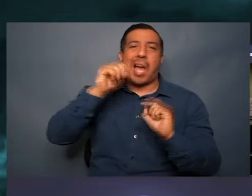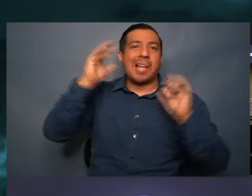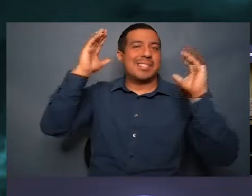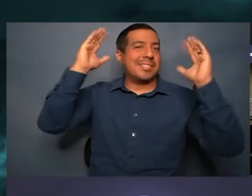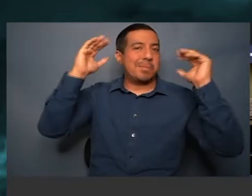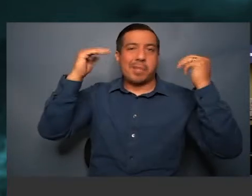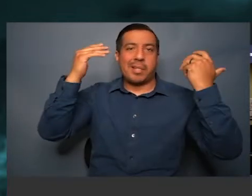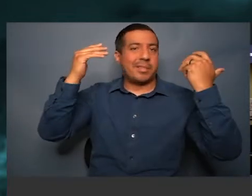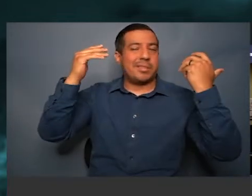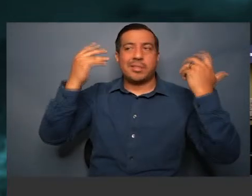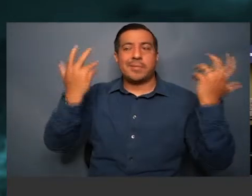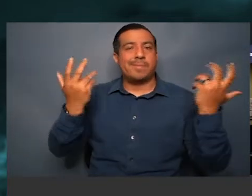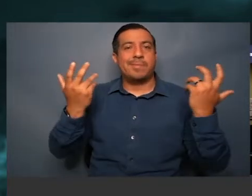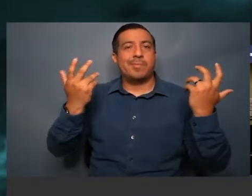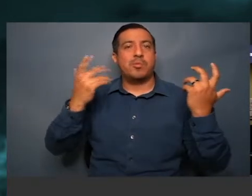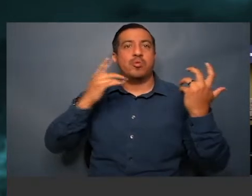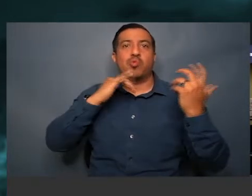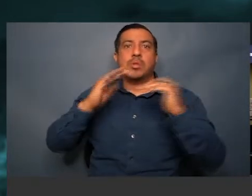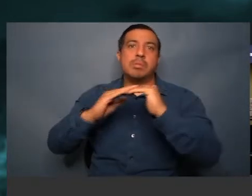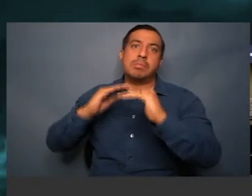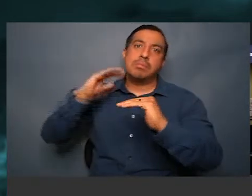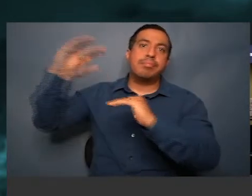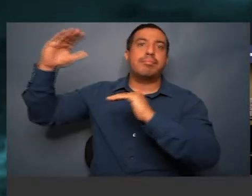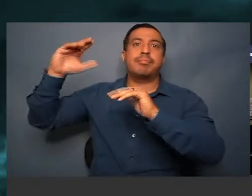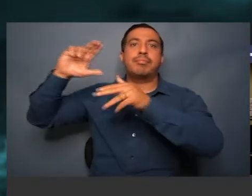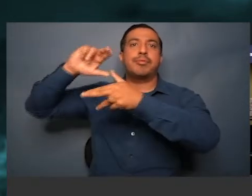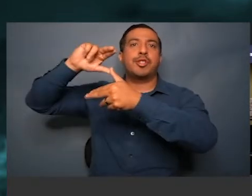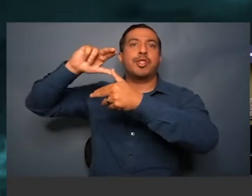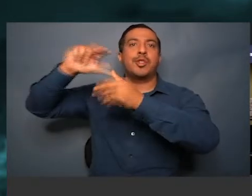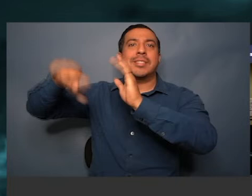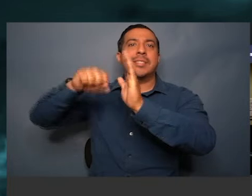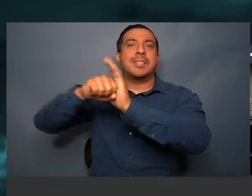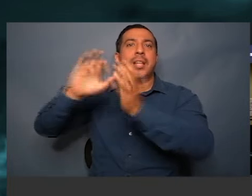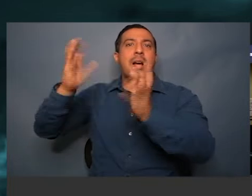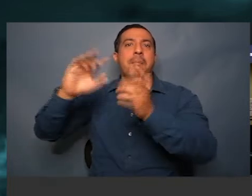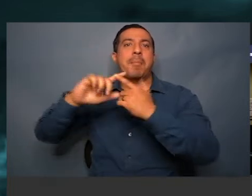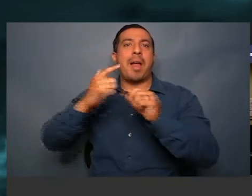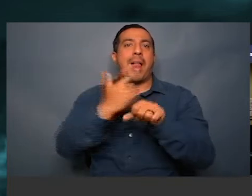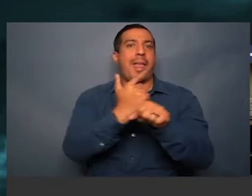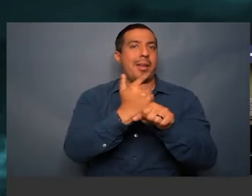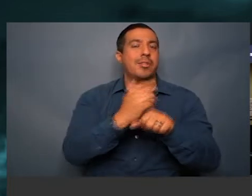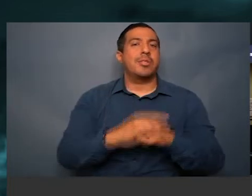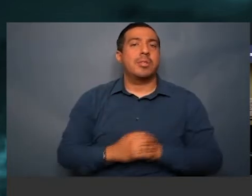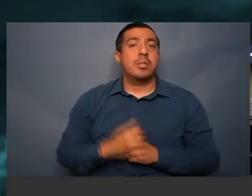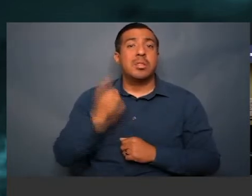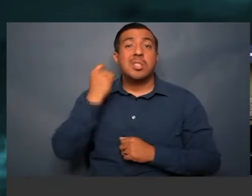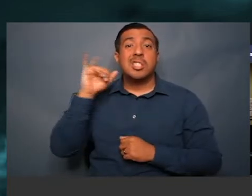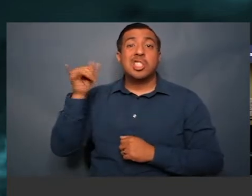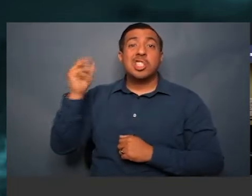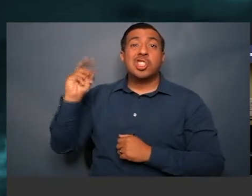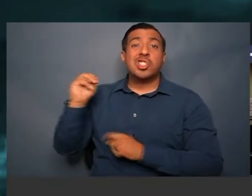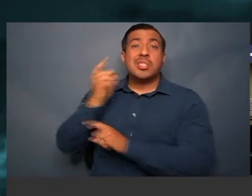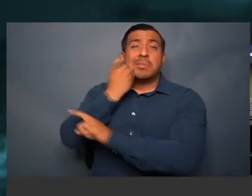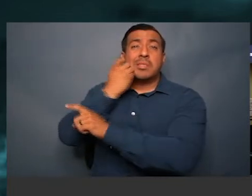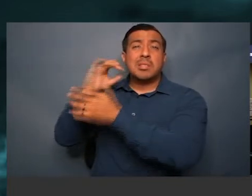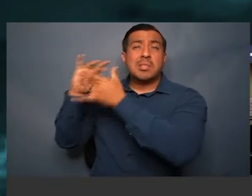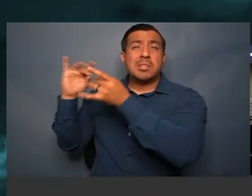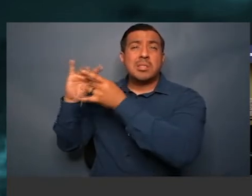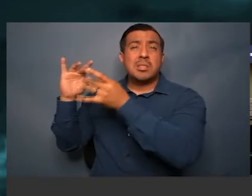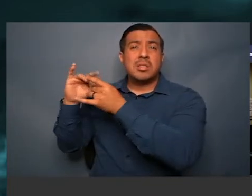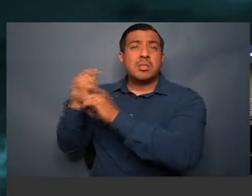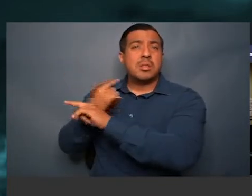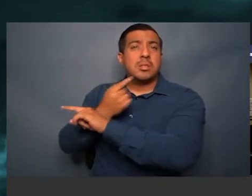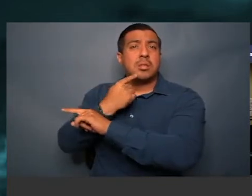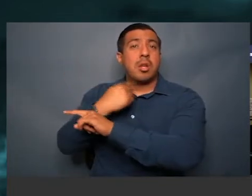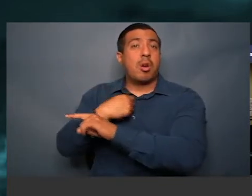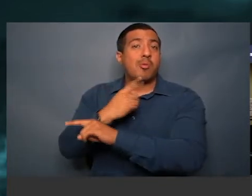the incredible hurricane season that we had last year. And to piggyback what Jim said just a moment ago, it only takes